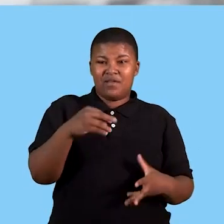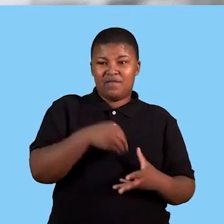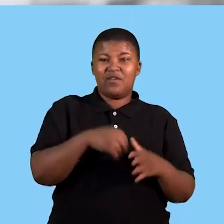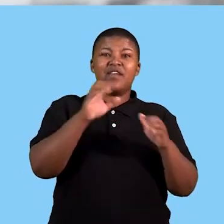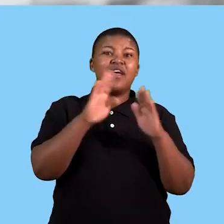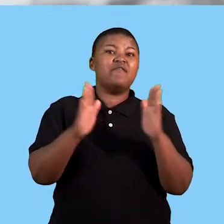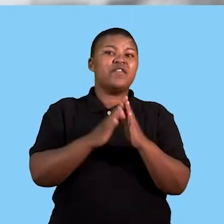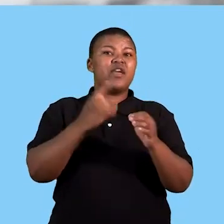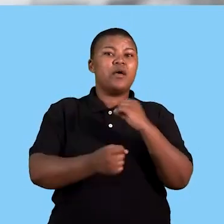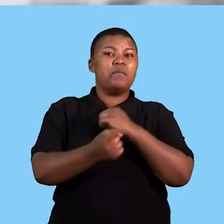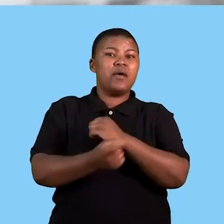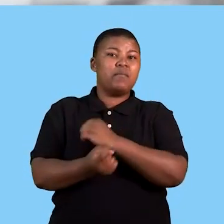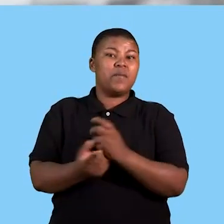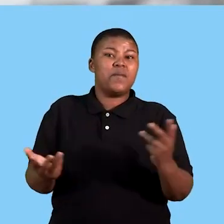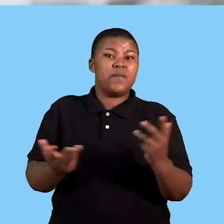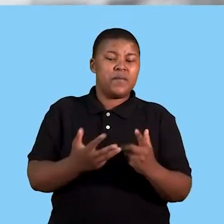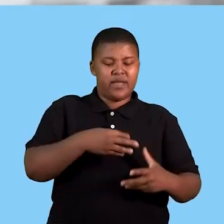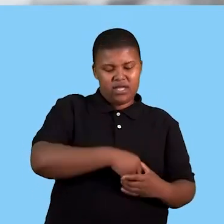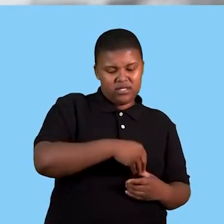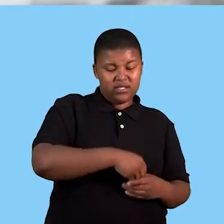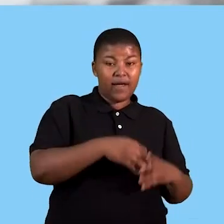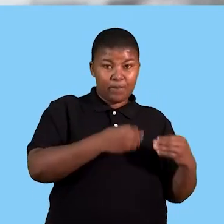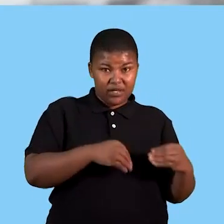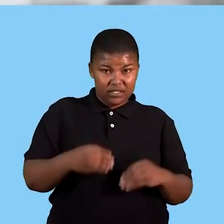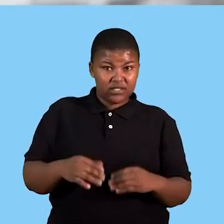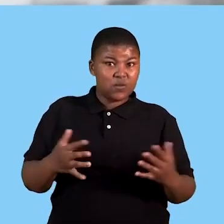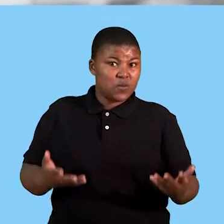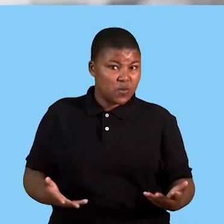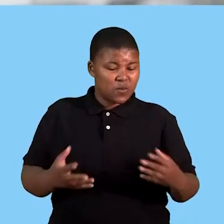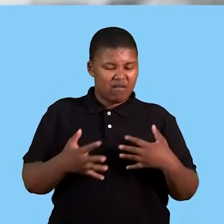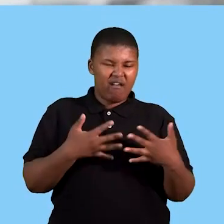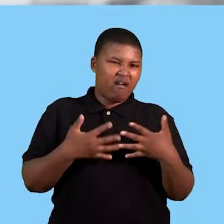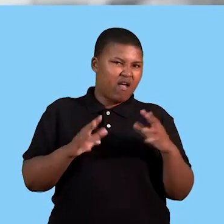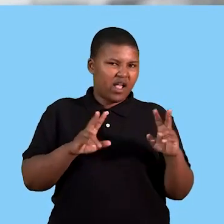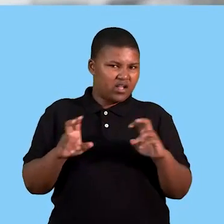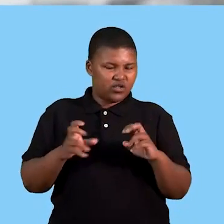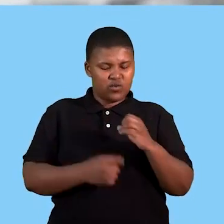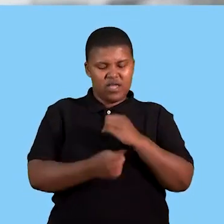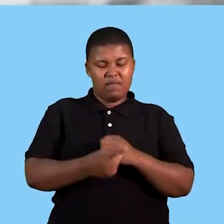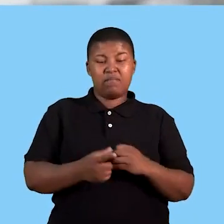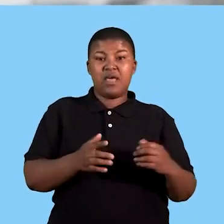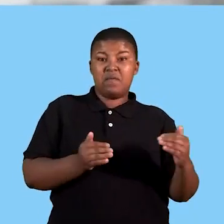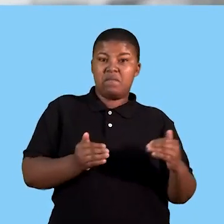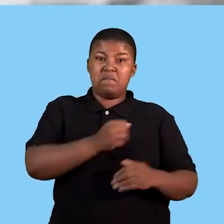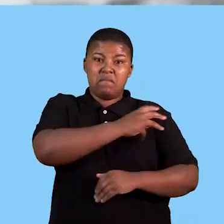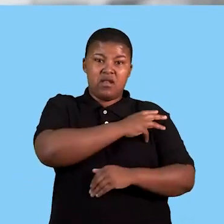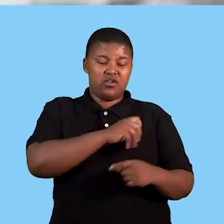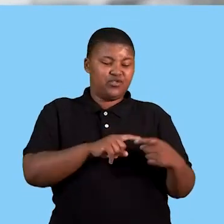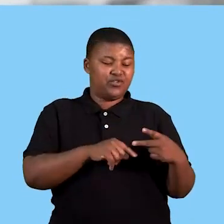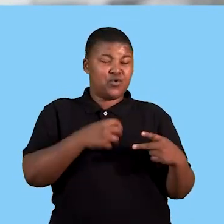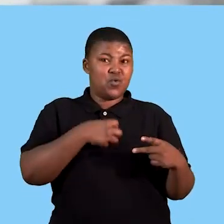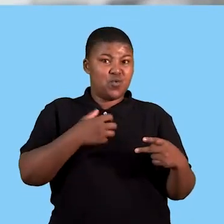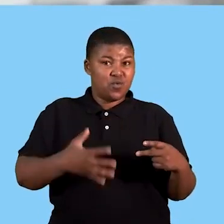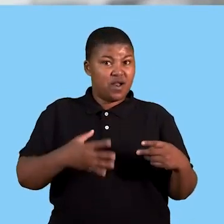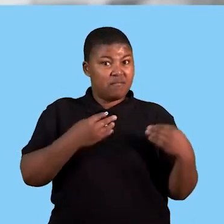about everything that happens inside of the business, all of the affairs that is managed by the managers and